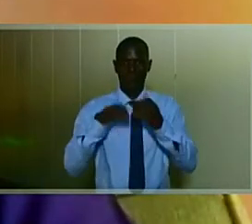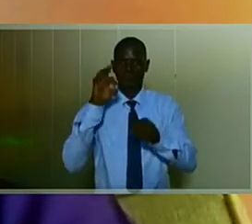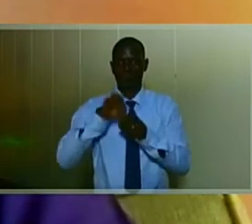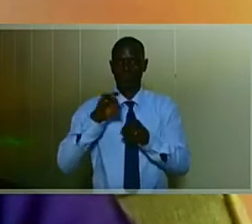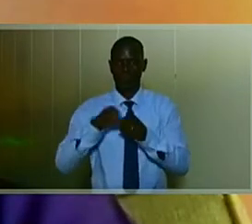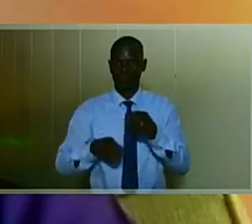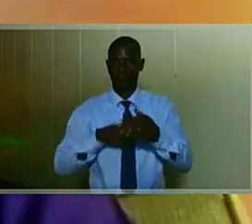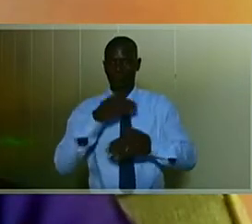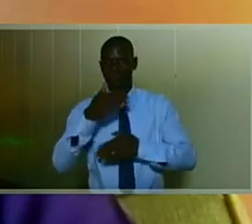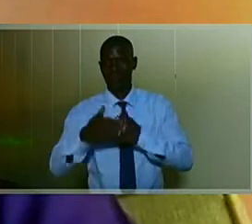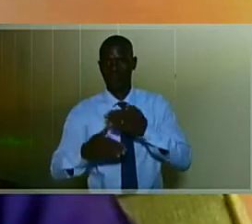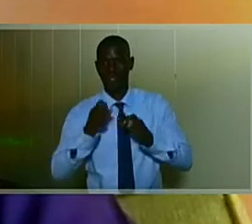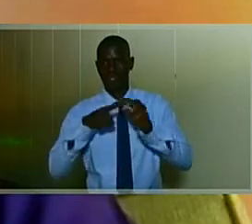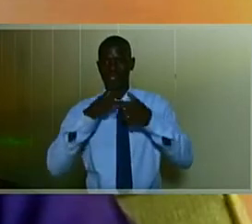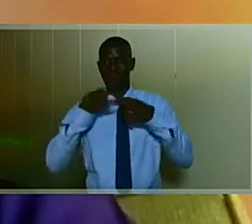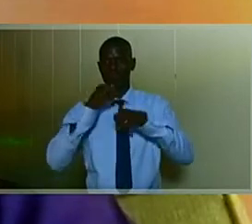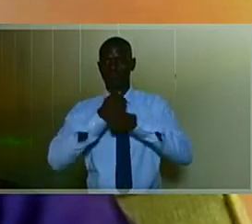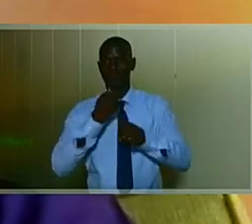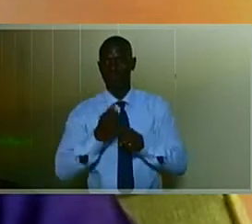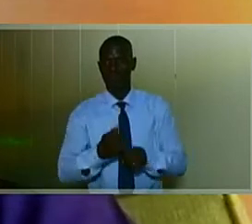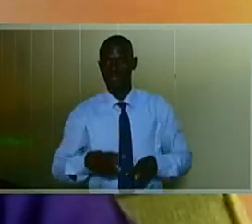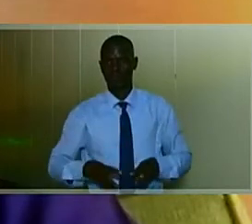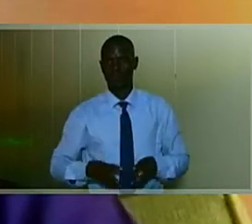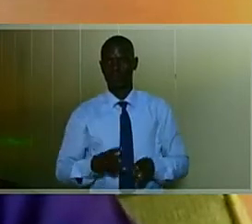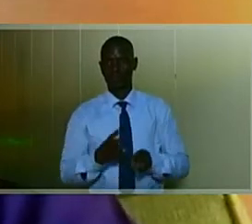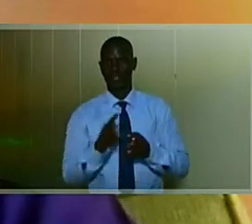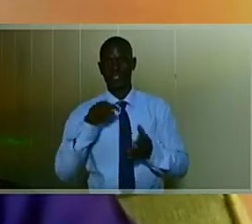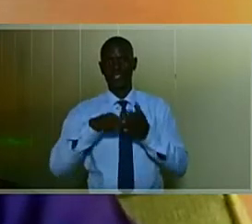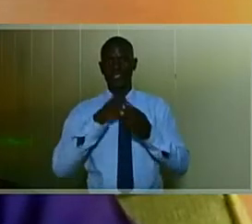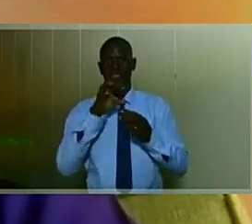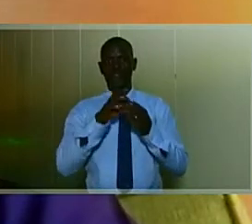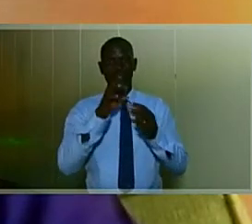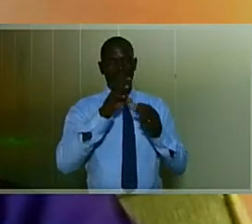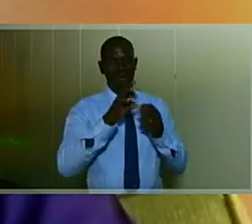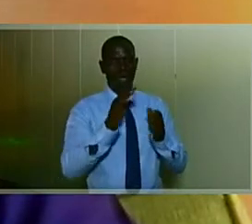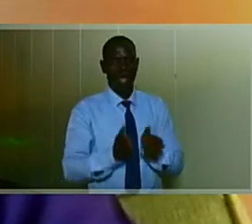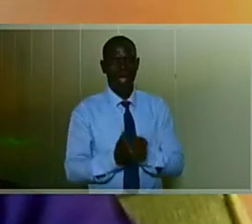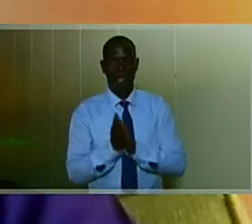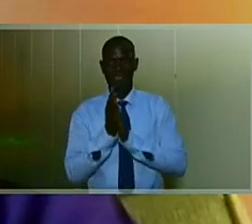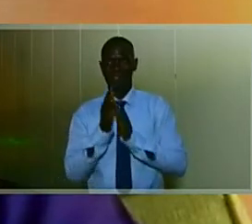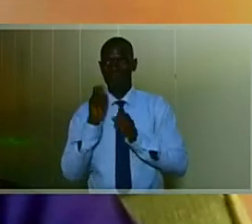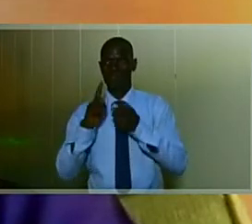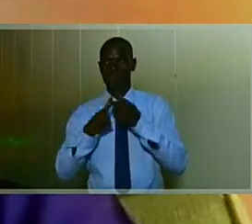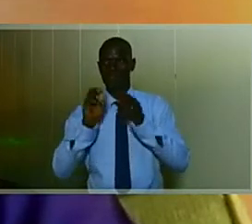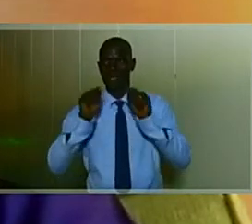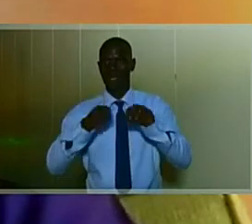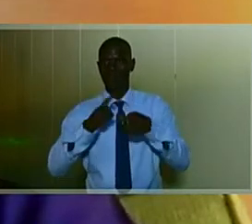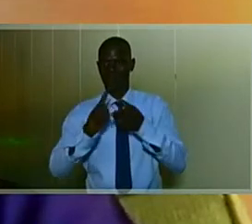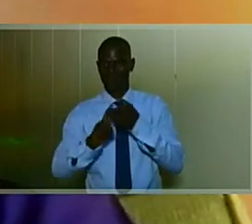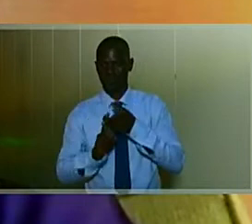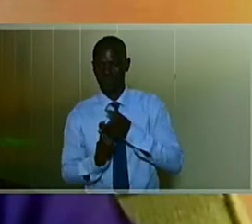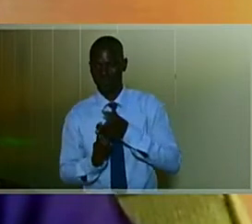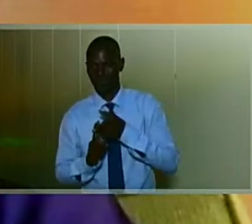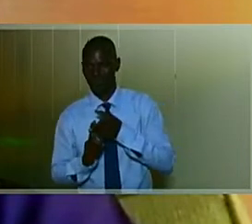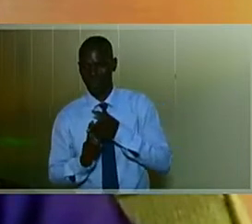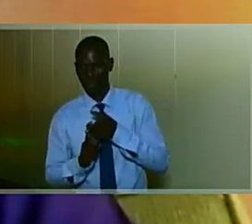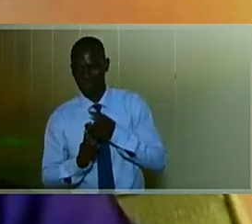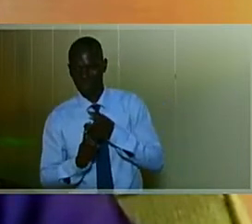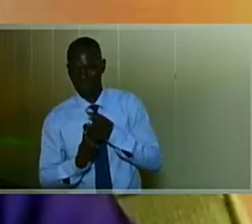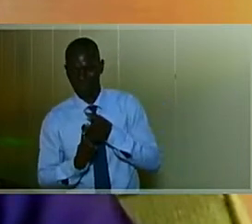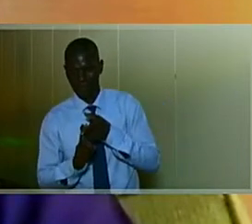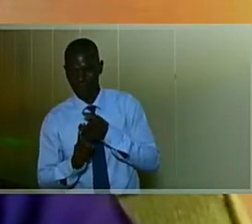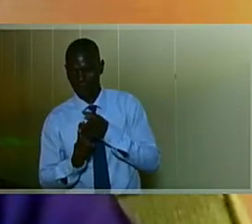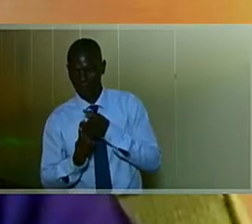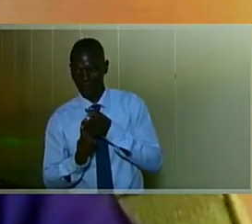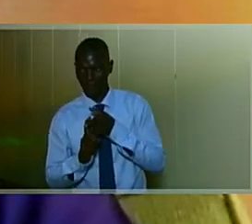being going. That's also an option. And this option has something to do with ego, has something to do with taking, I mean, historical, I